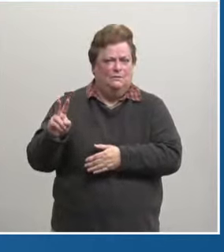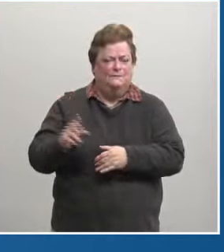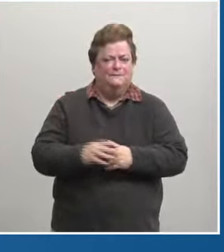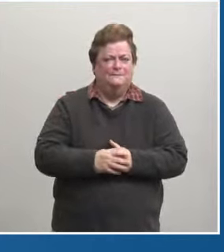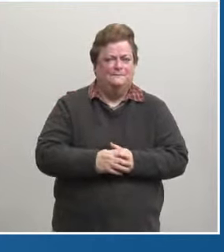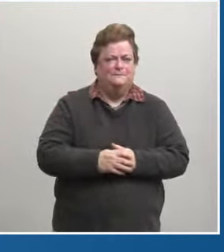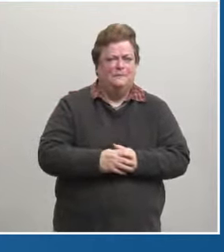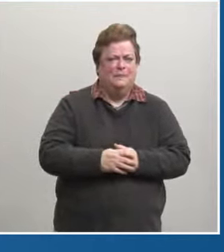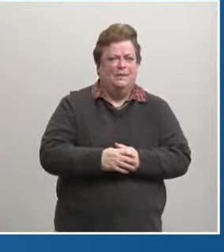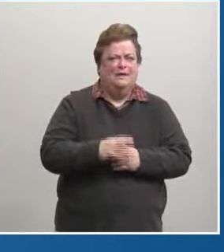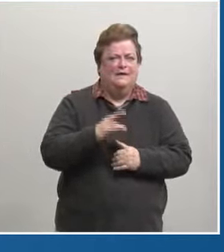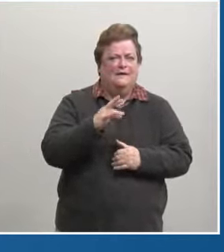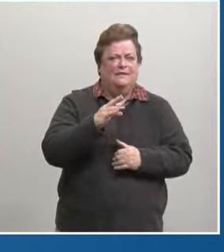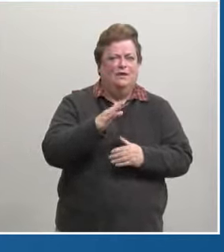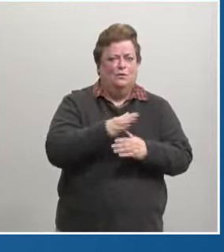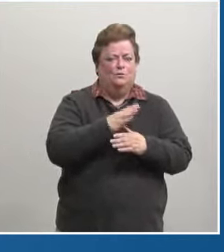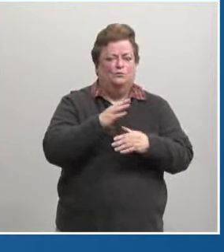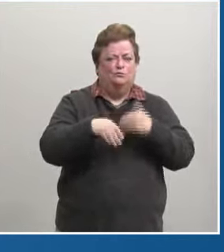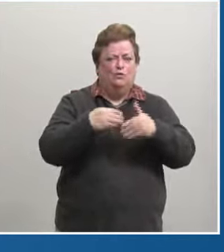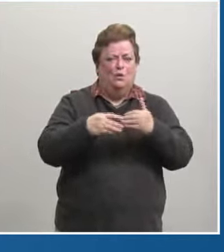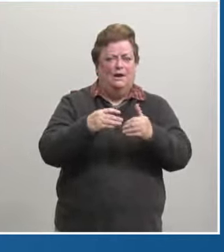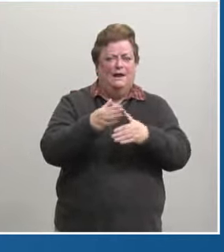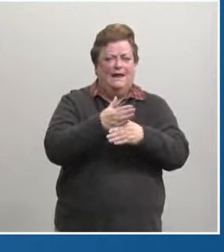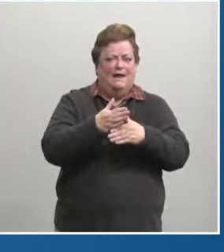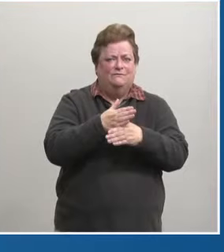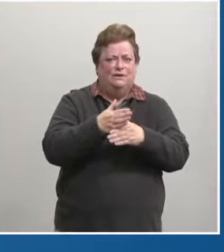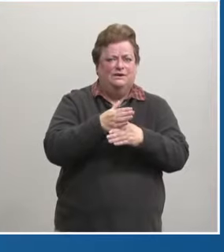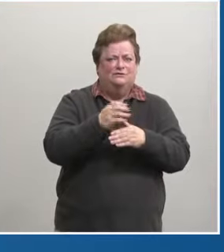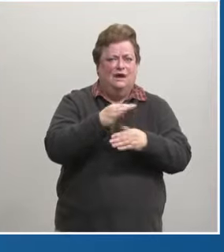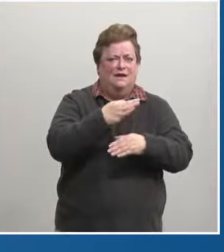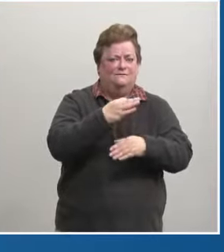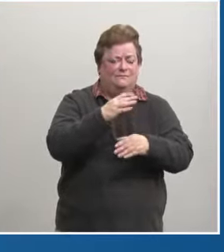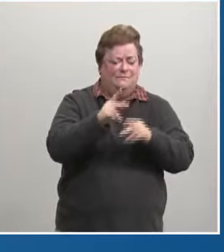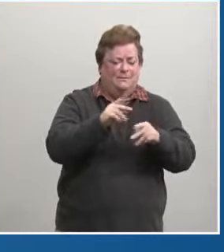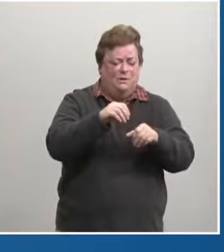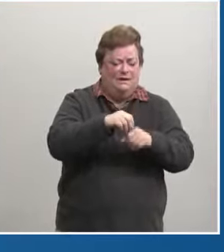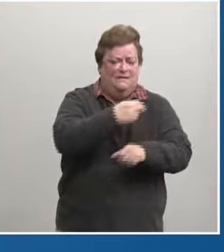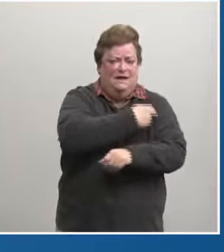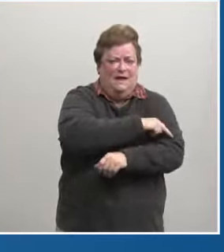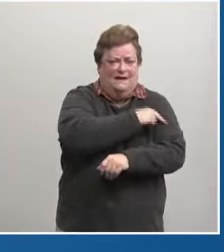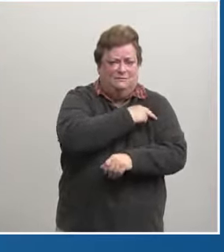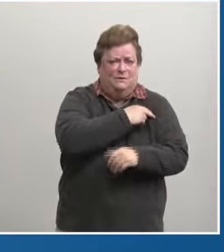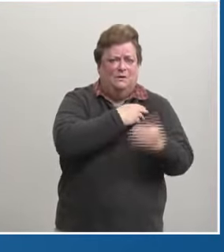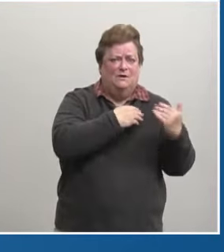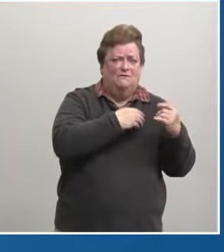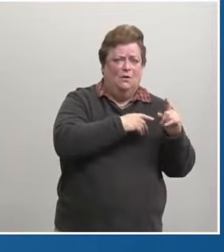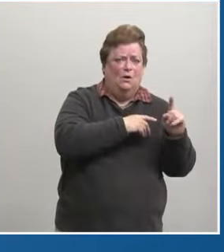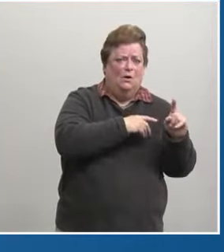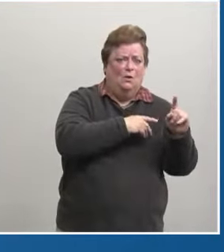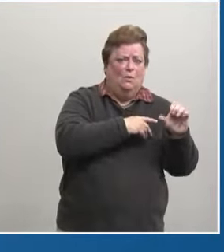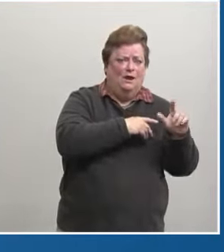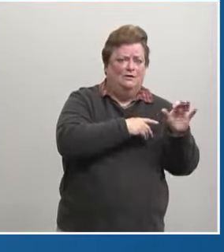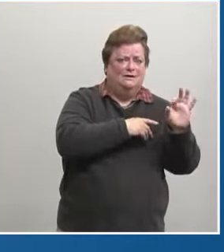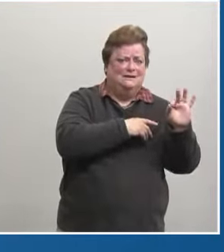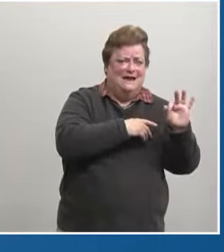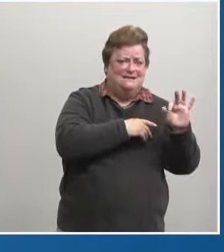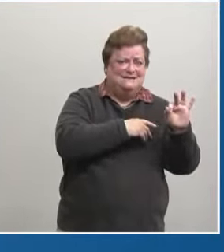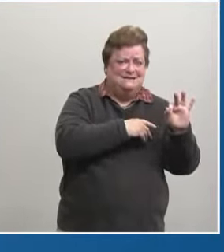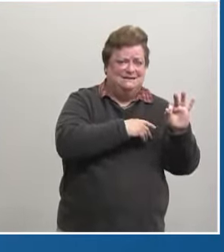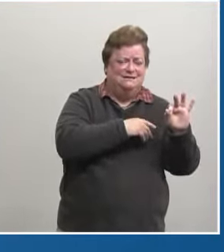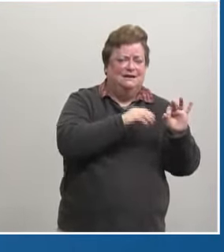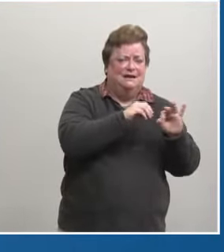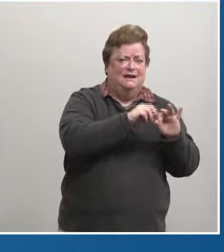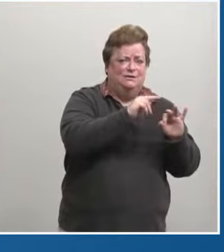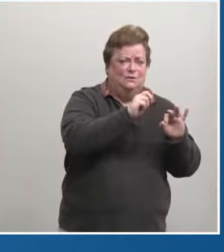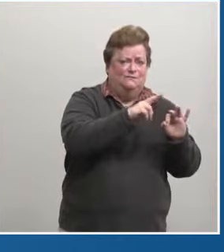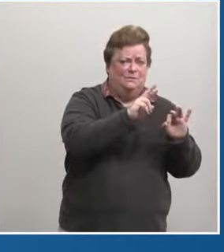cases. The 7-day rolling average of COVID-19 patients hospitalized locally was at 119 on November